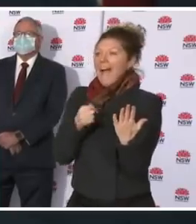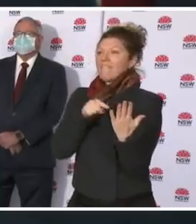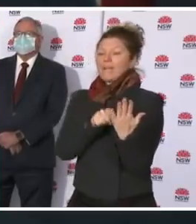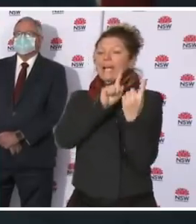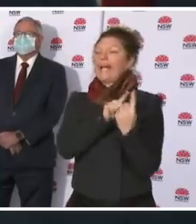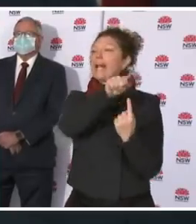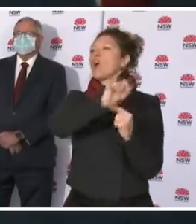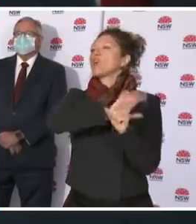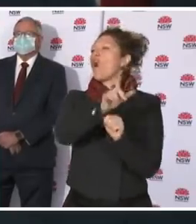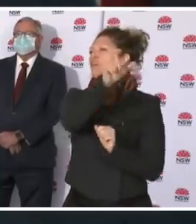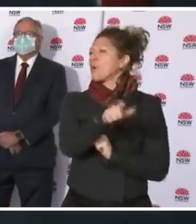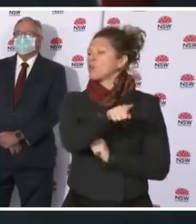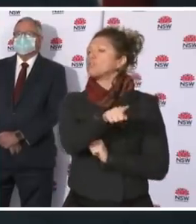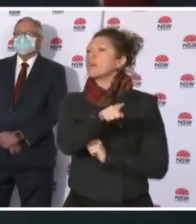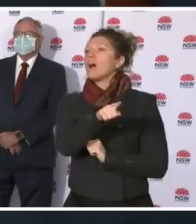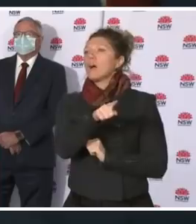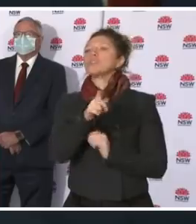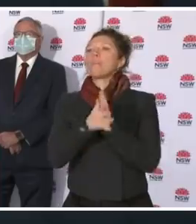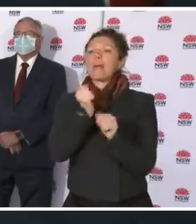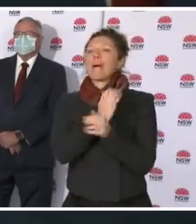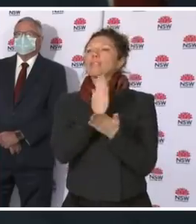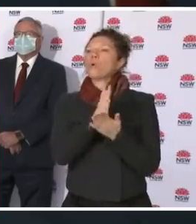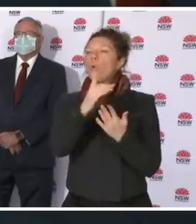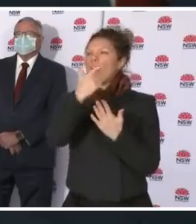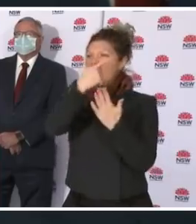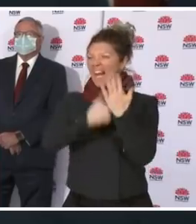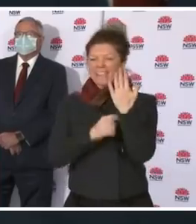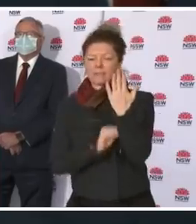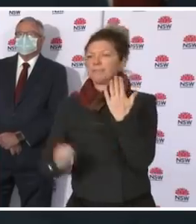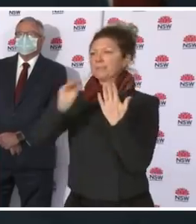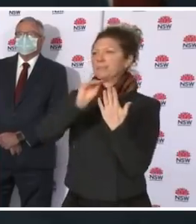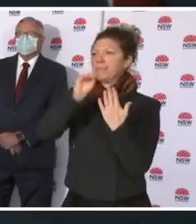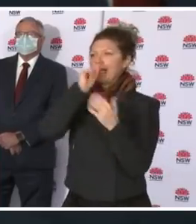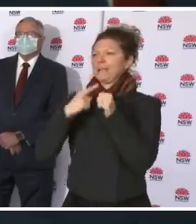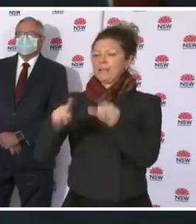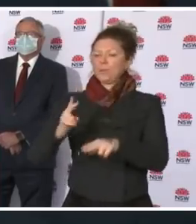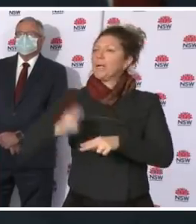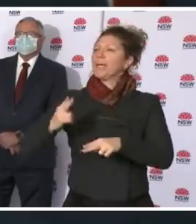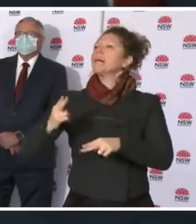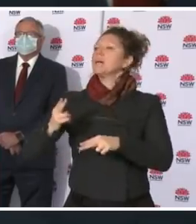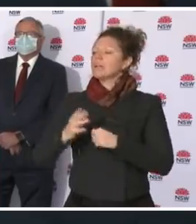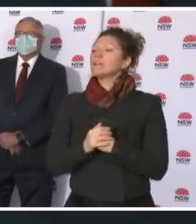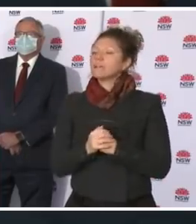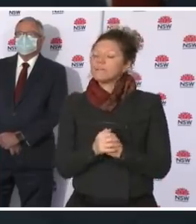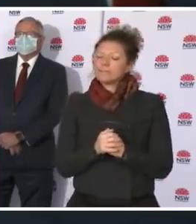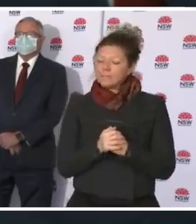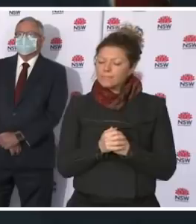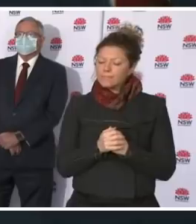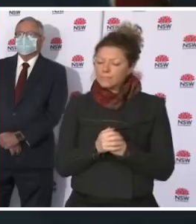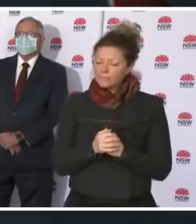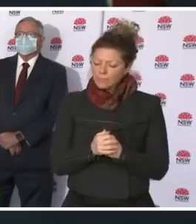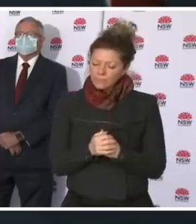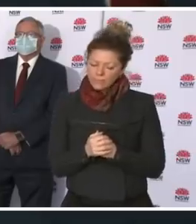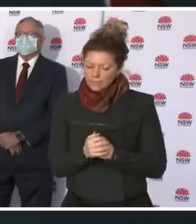to prioritise those specimens. I could actually say a request from the private pathologies is please do be